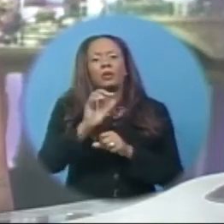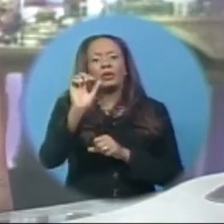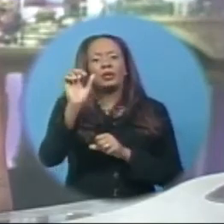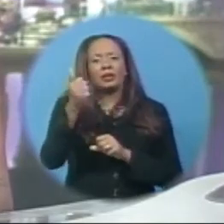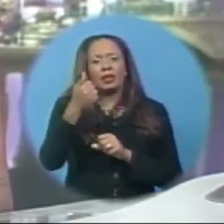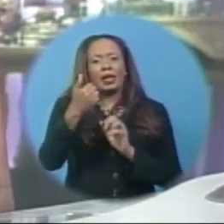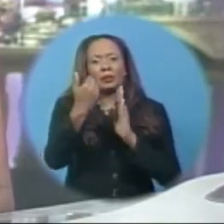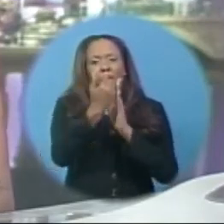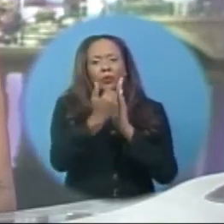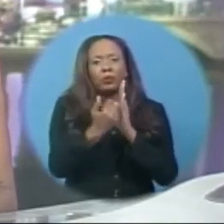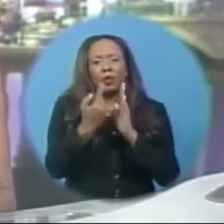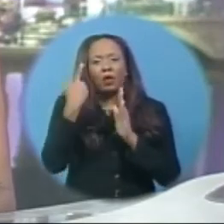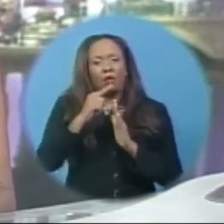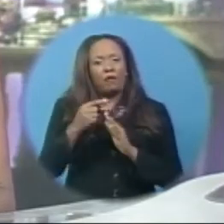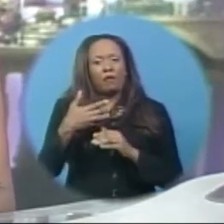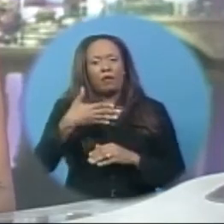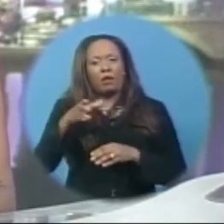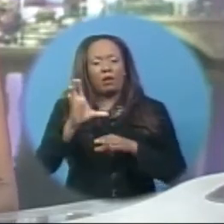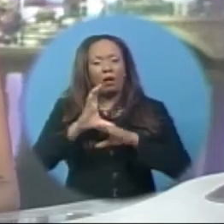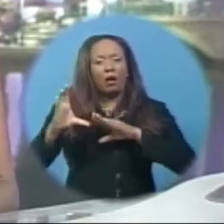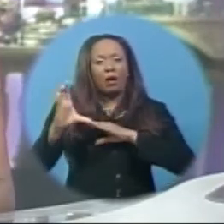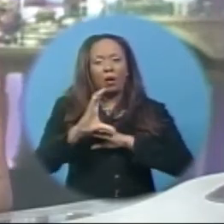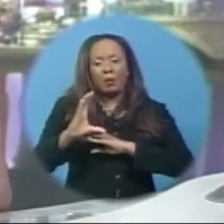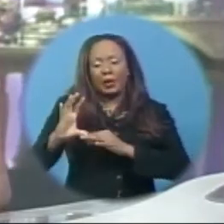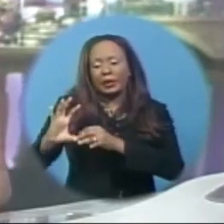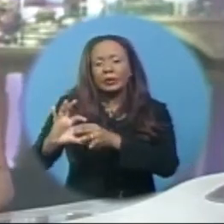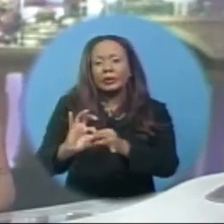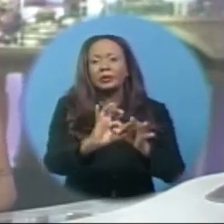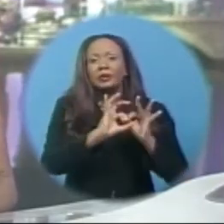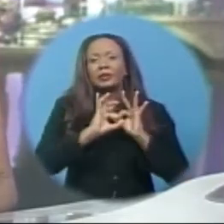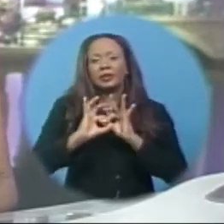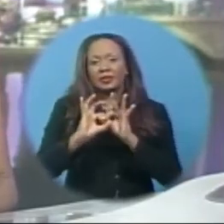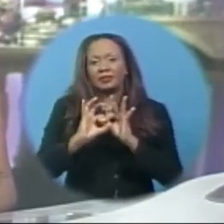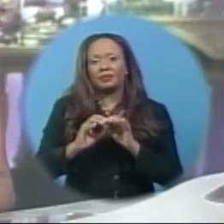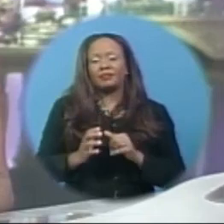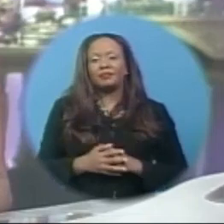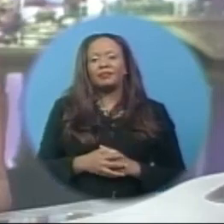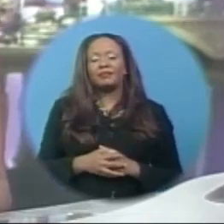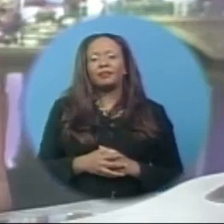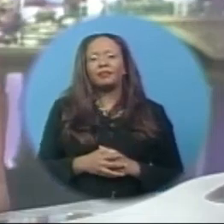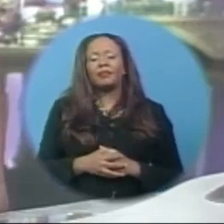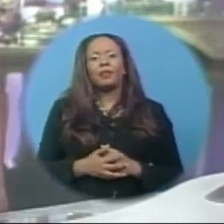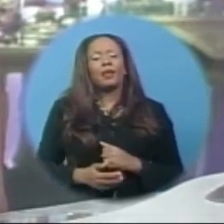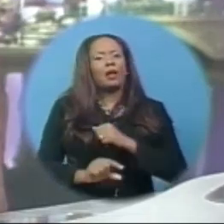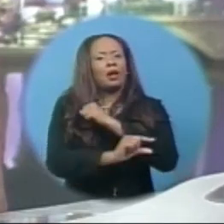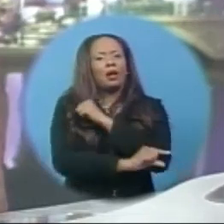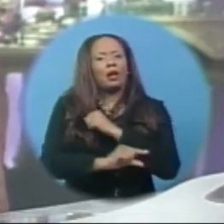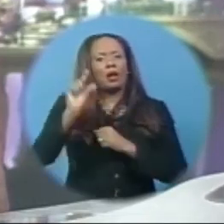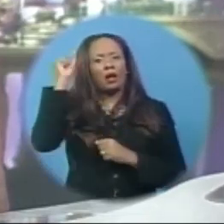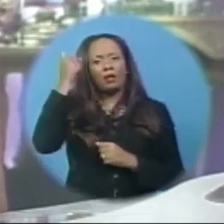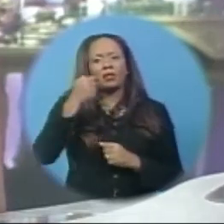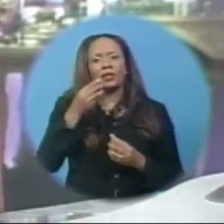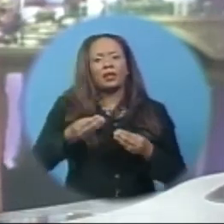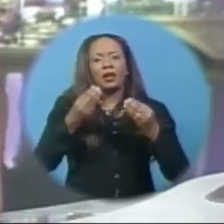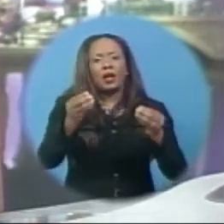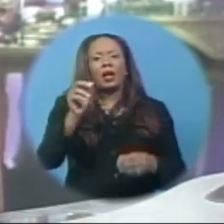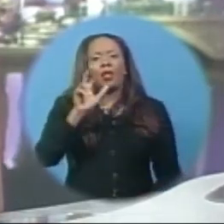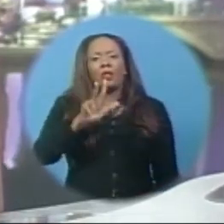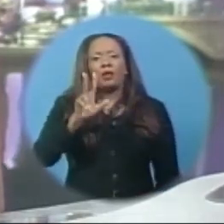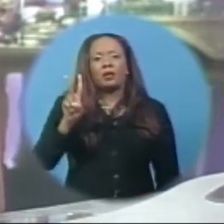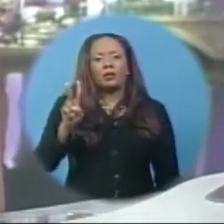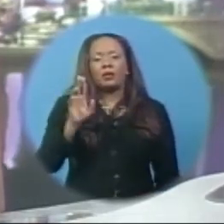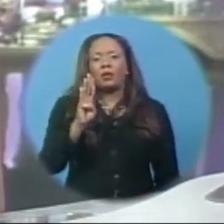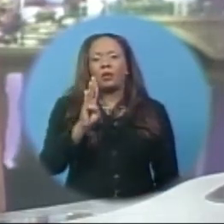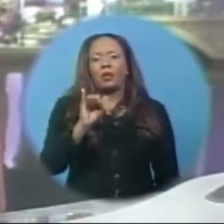regional solidarity in health. Well, the Guyana government says it has provided $32 billion to the state-owned